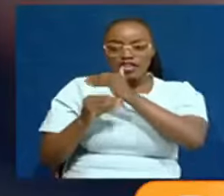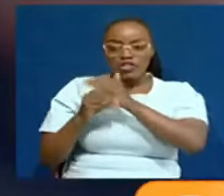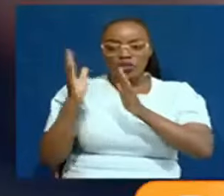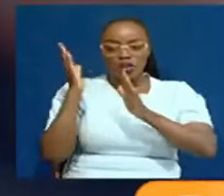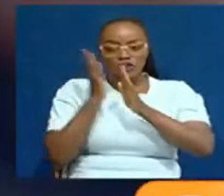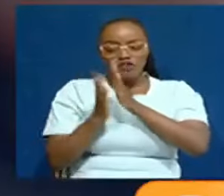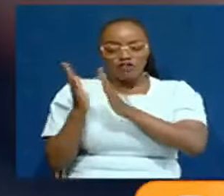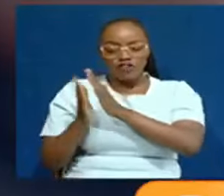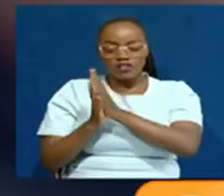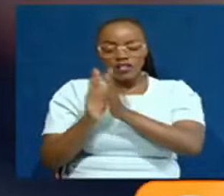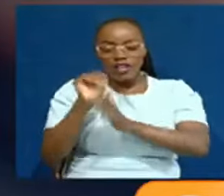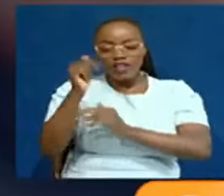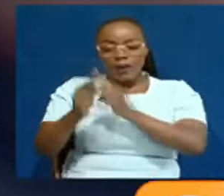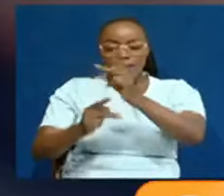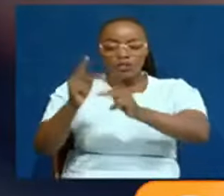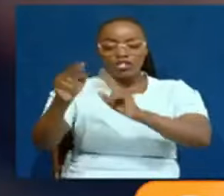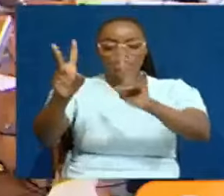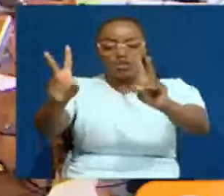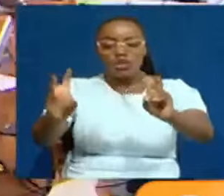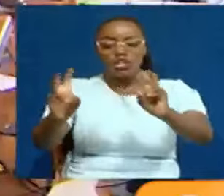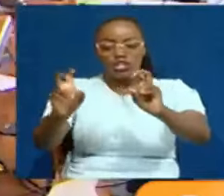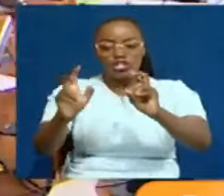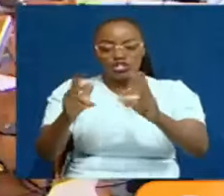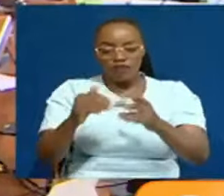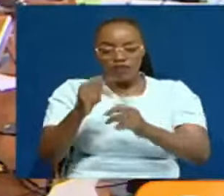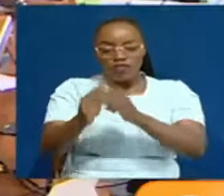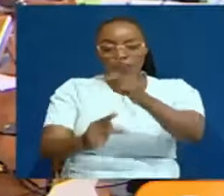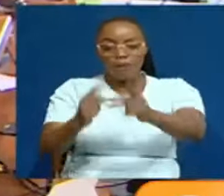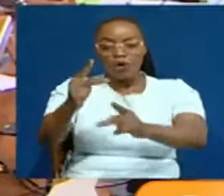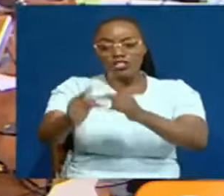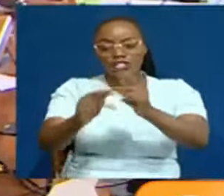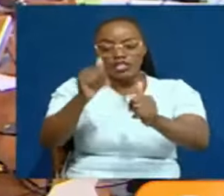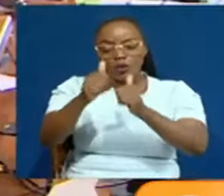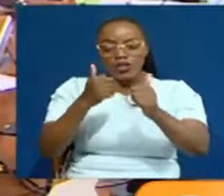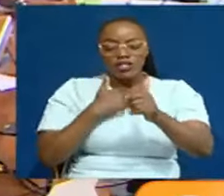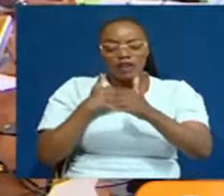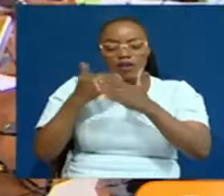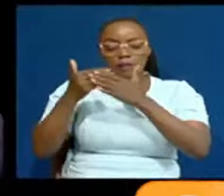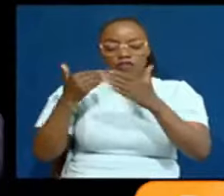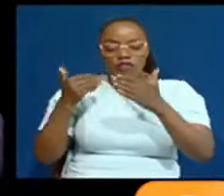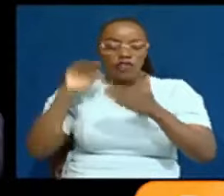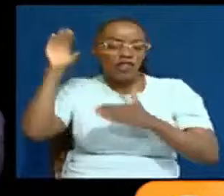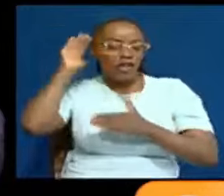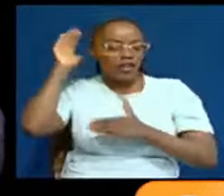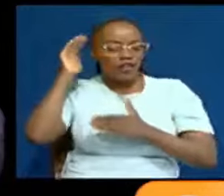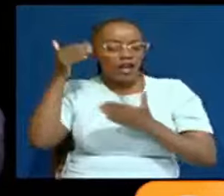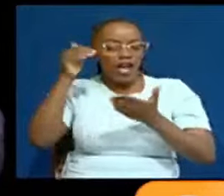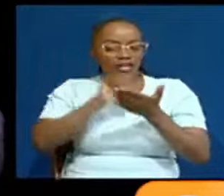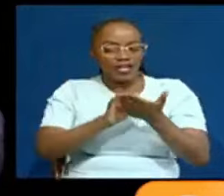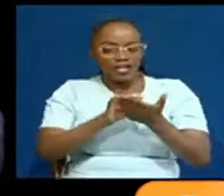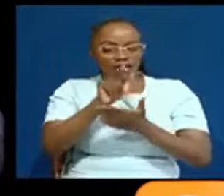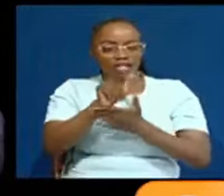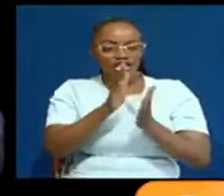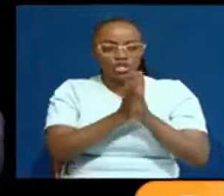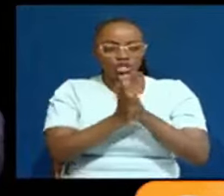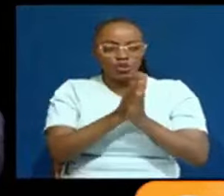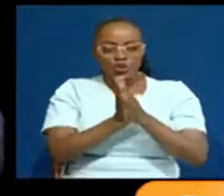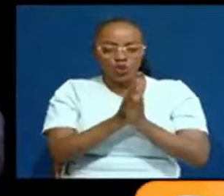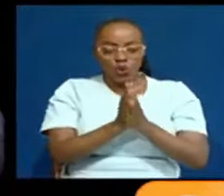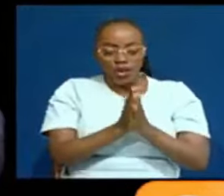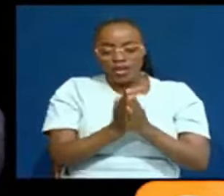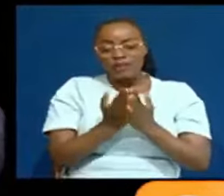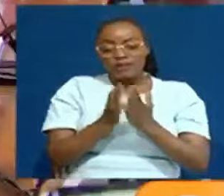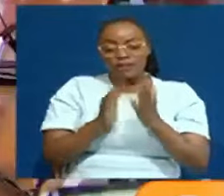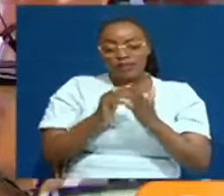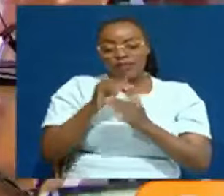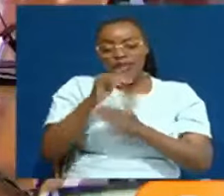files and other procedural matters in the proceedings before hearing a recusal application by Gachagua in the